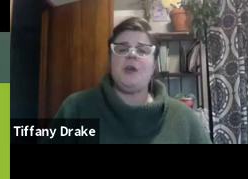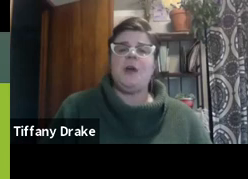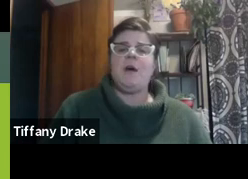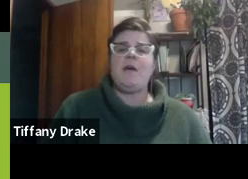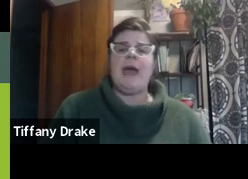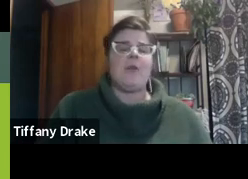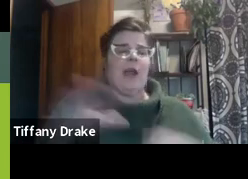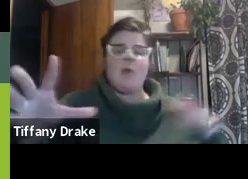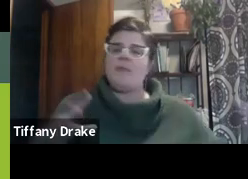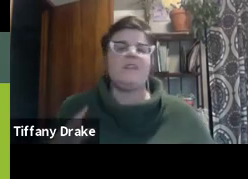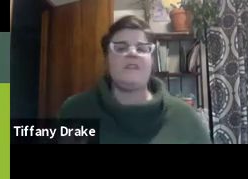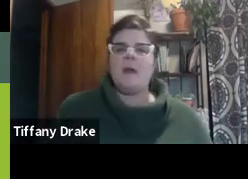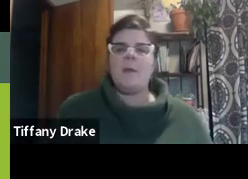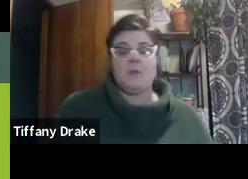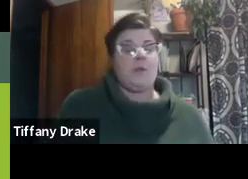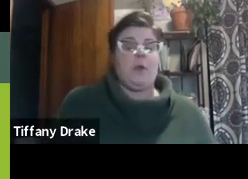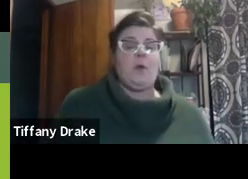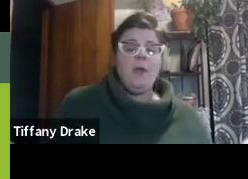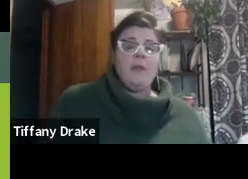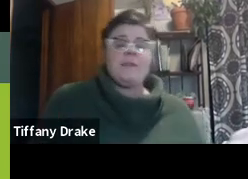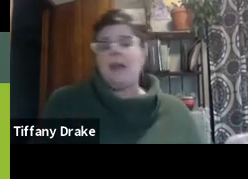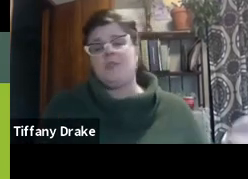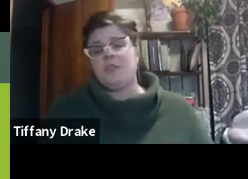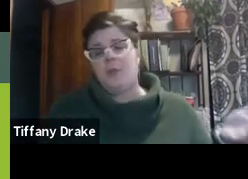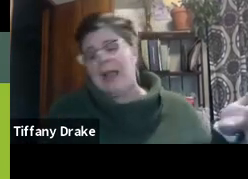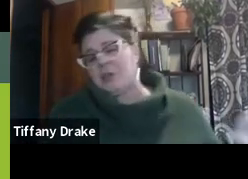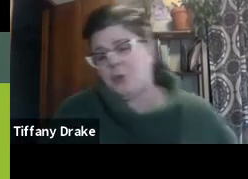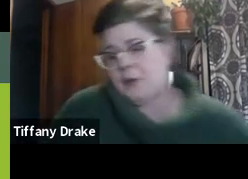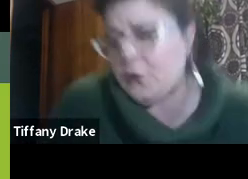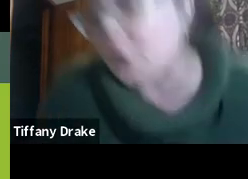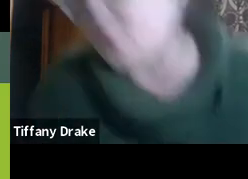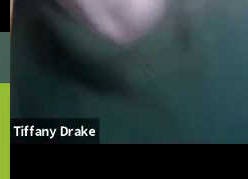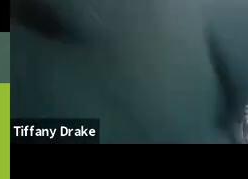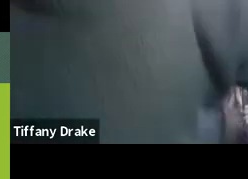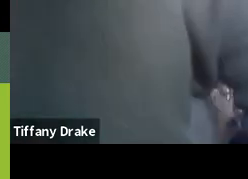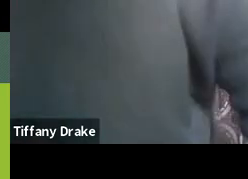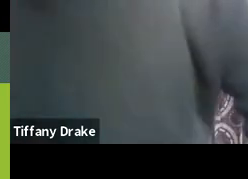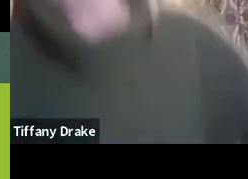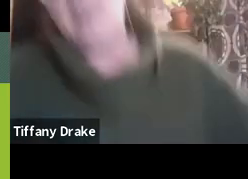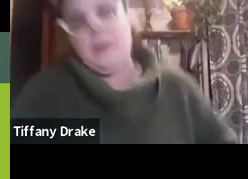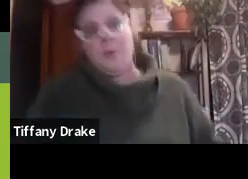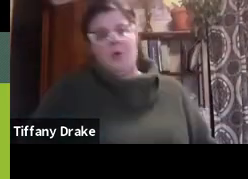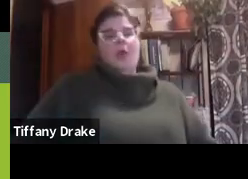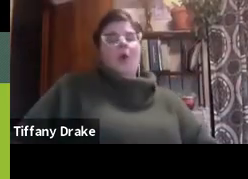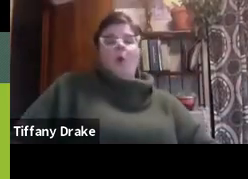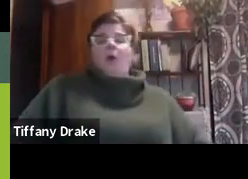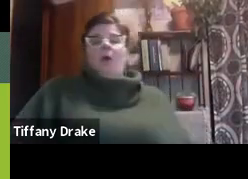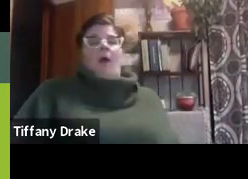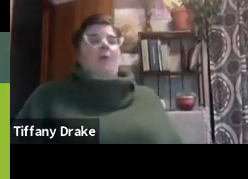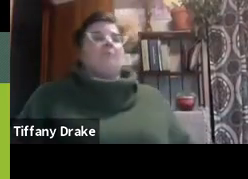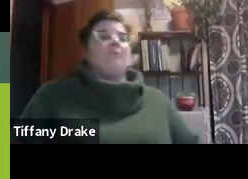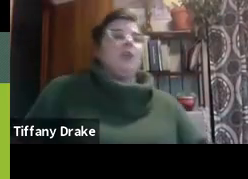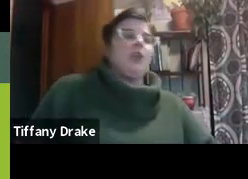change how their house is set up. So that's kind of just a practical concern, right? Like you may be asking people